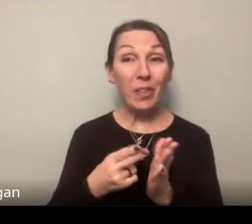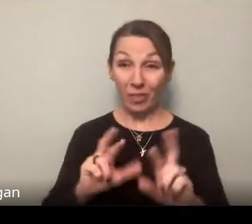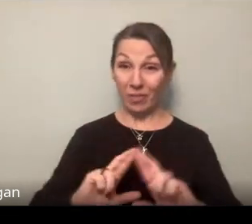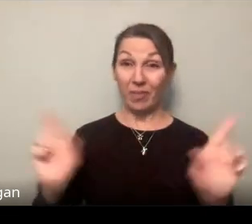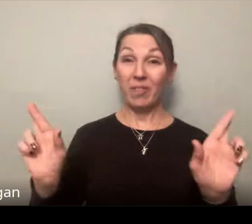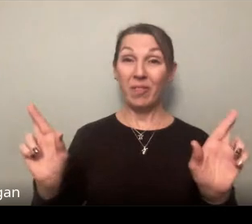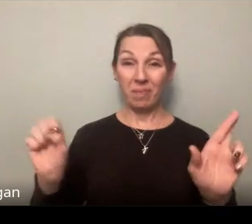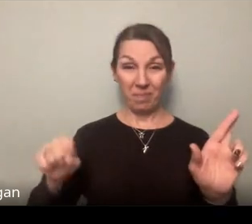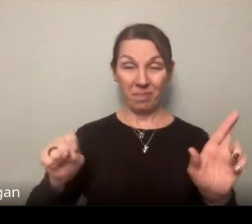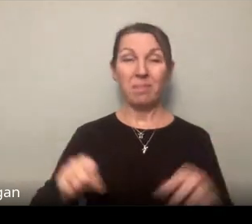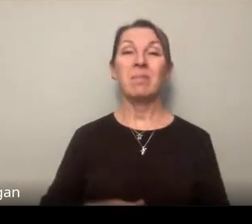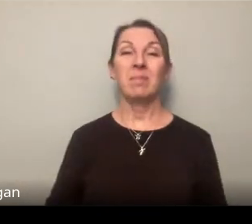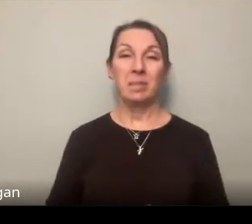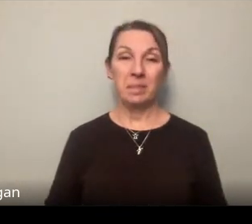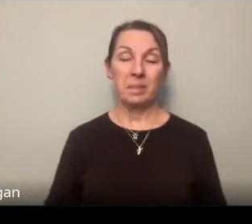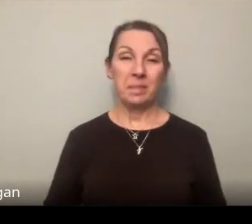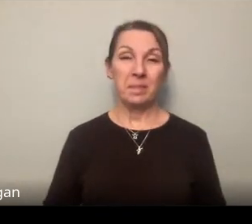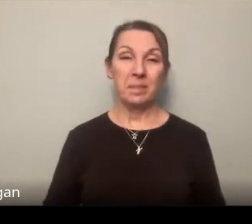ready? Yes.